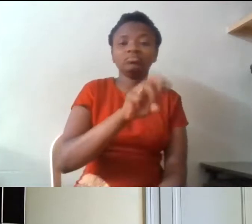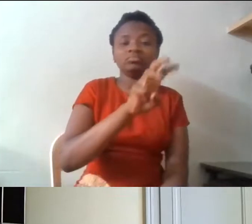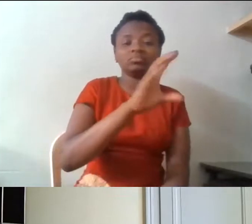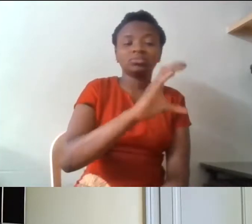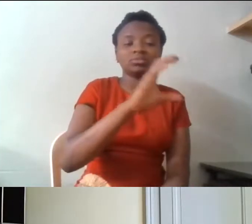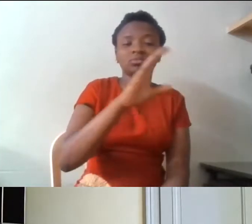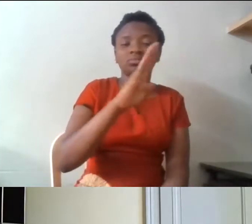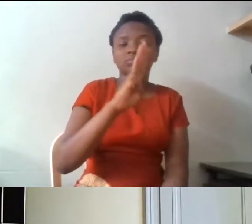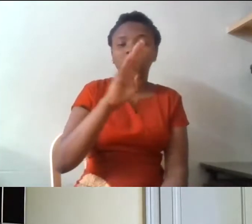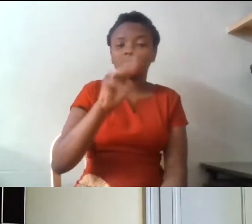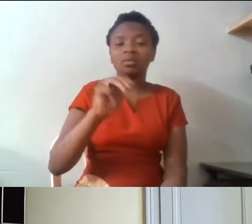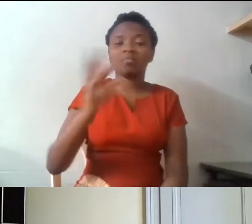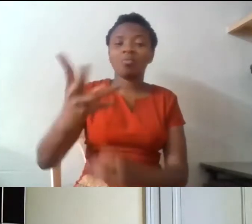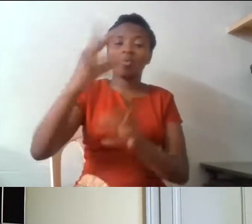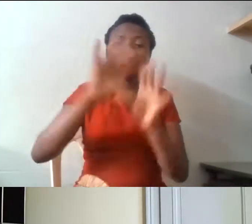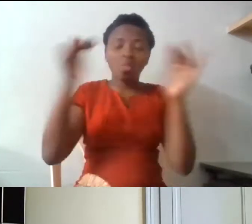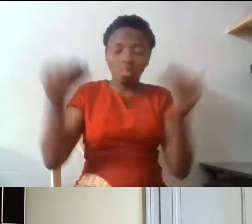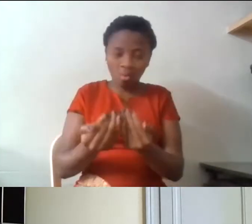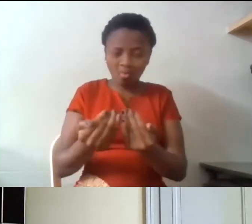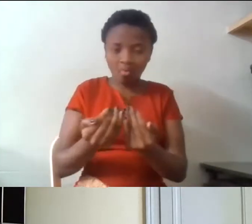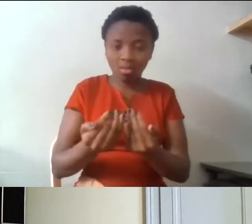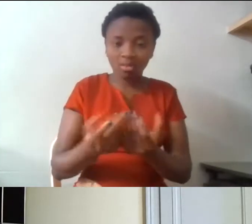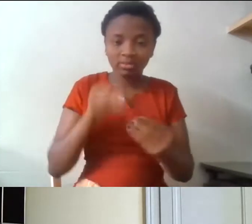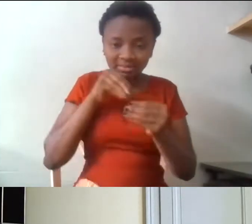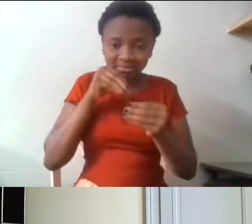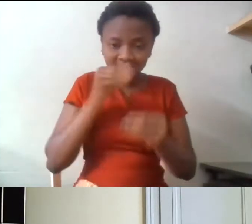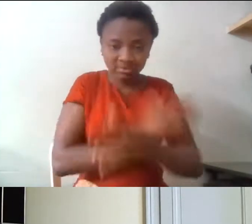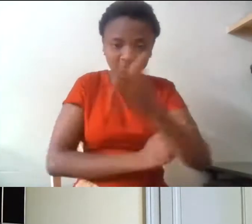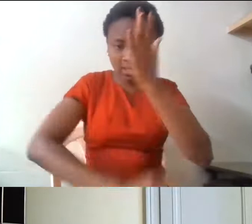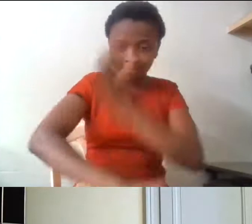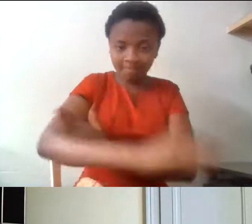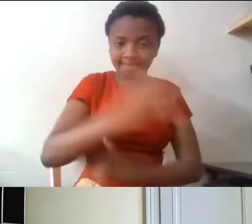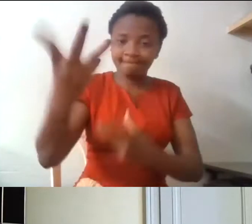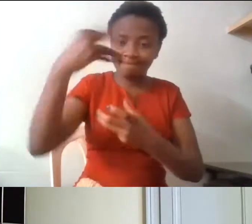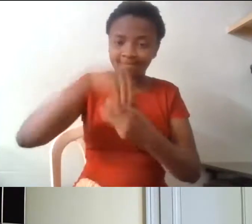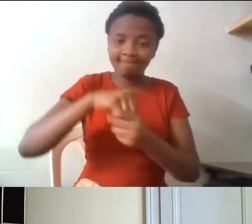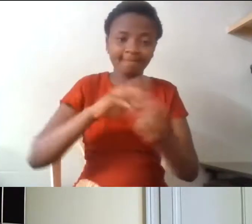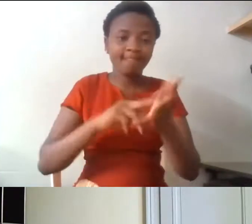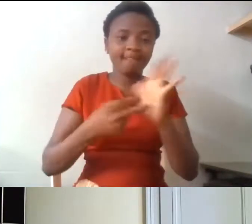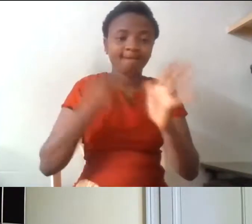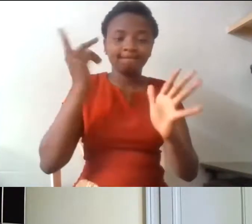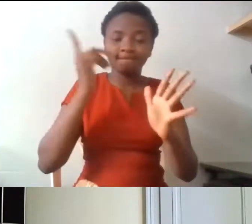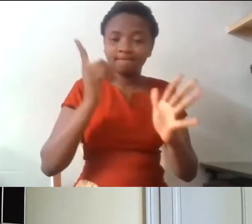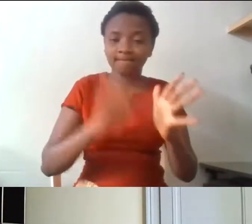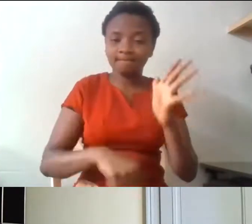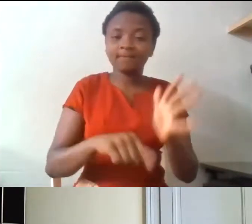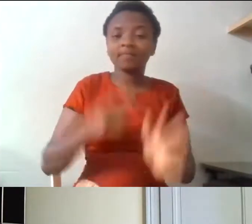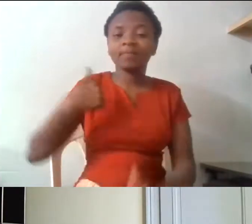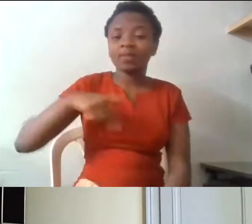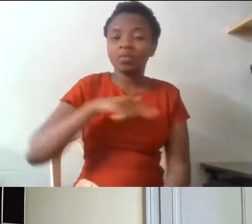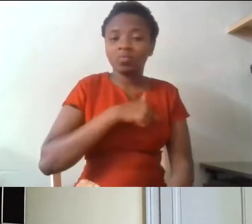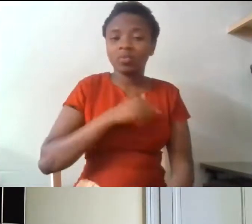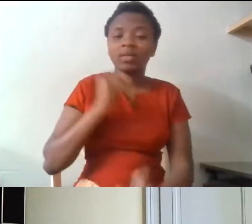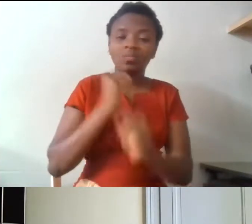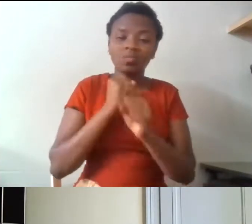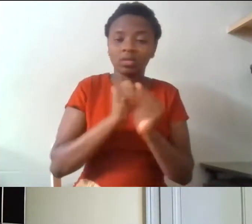I'm their executive director. And we work alongside people with disabilities in the world's poorest places to break the